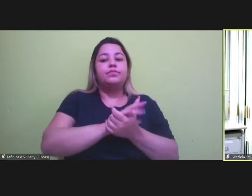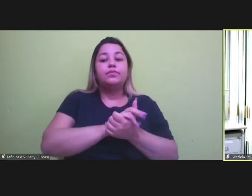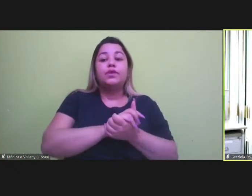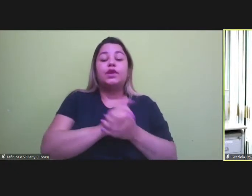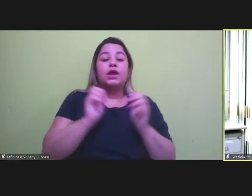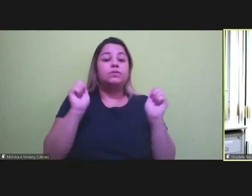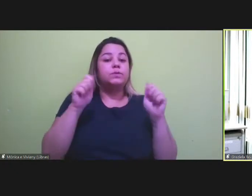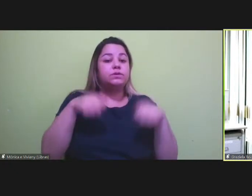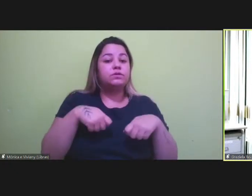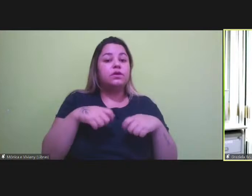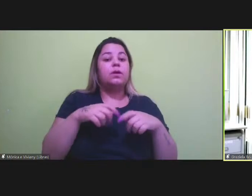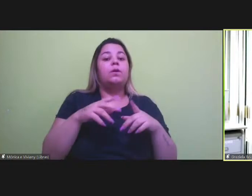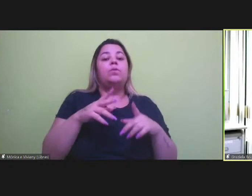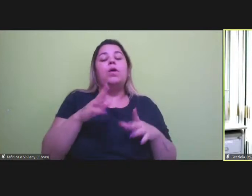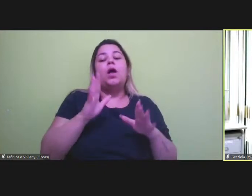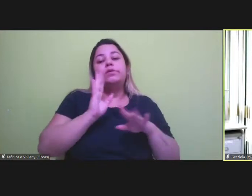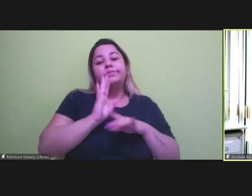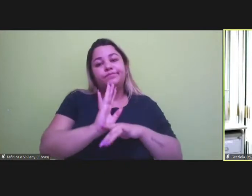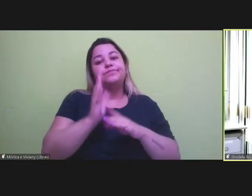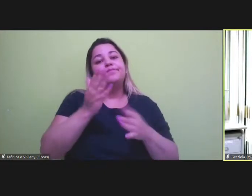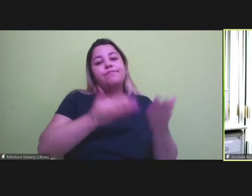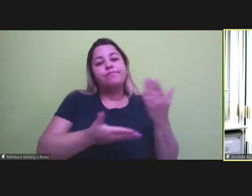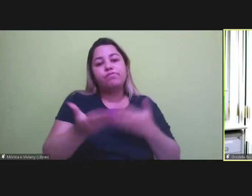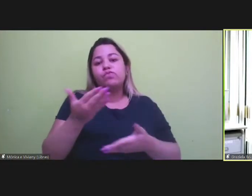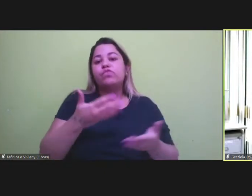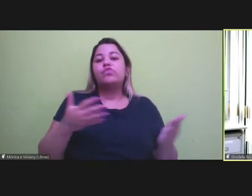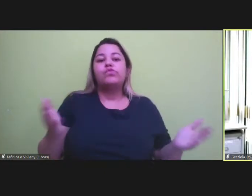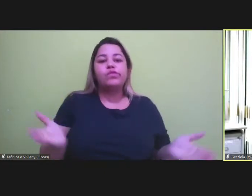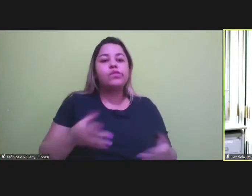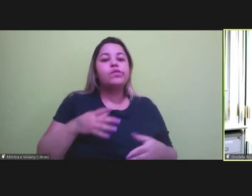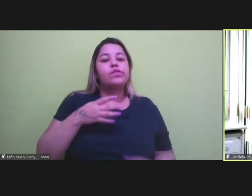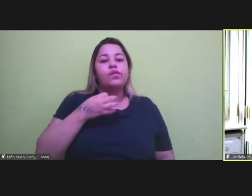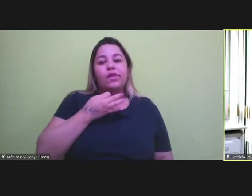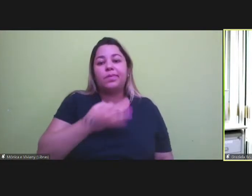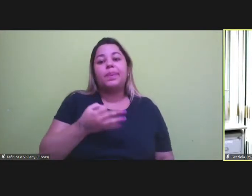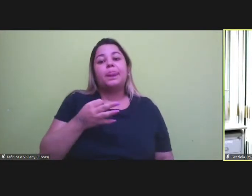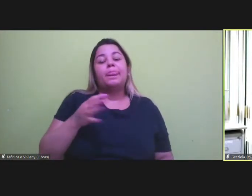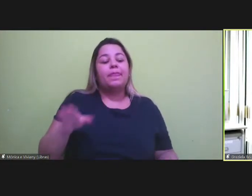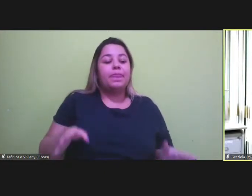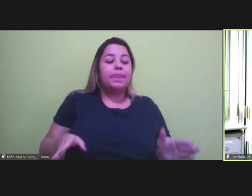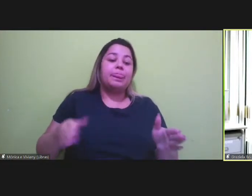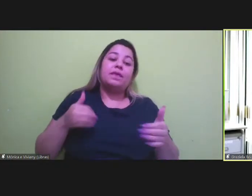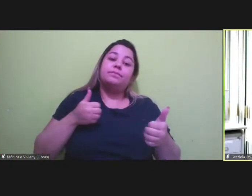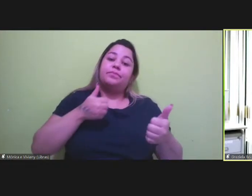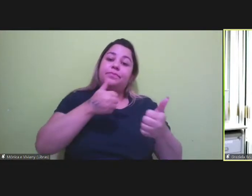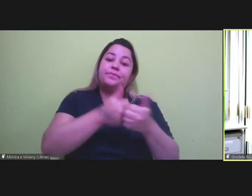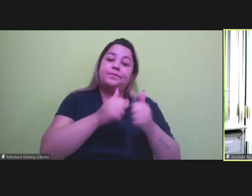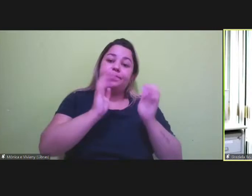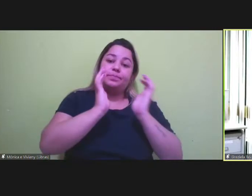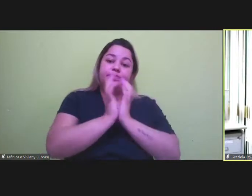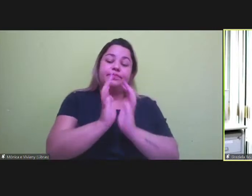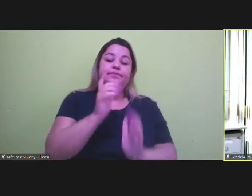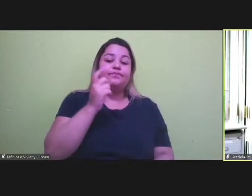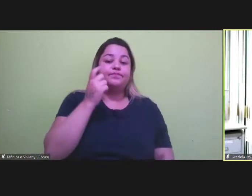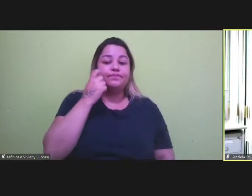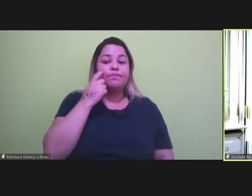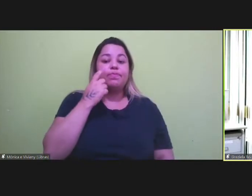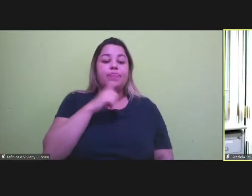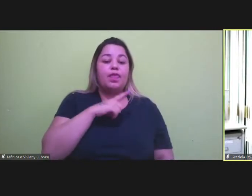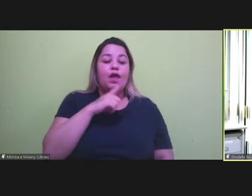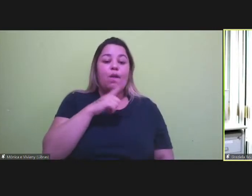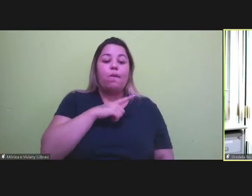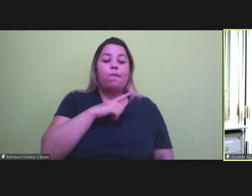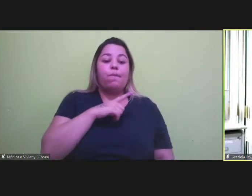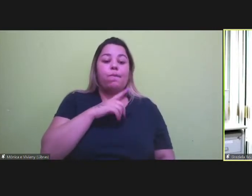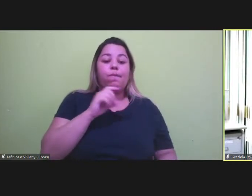their vulnerabilities, the necessities, I think it helps a lot in this diagnosis, in this proximity the team